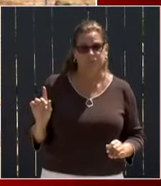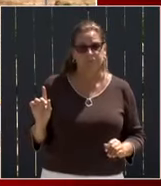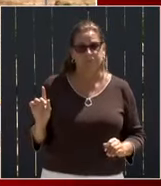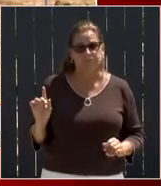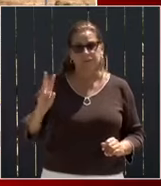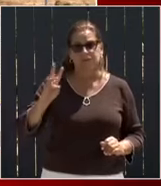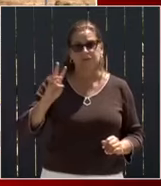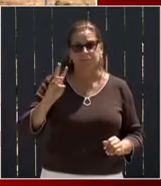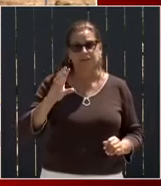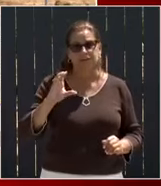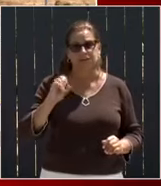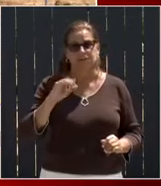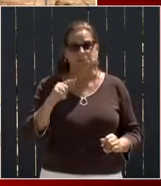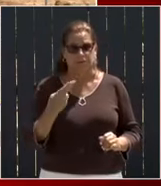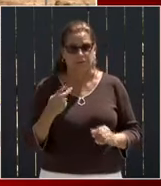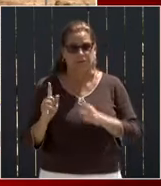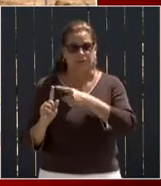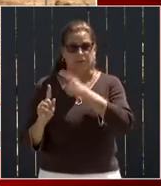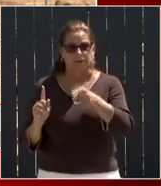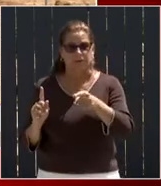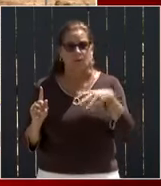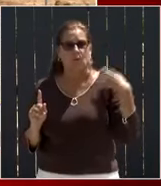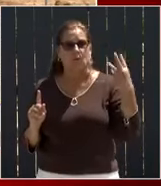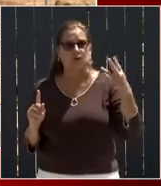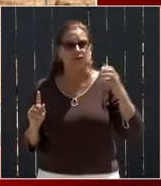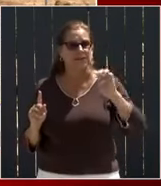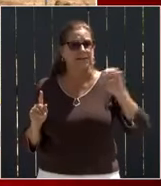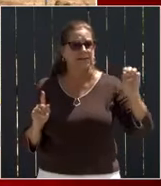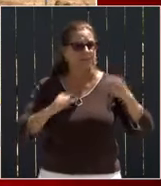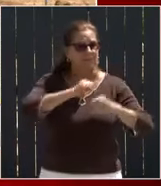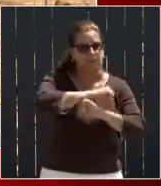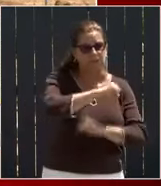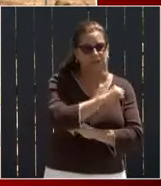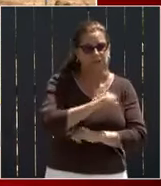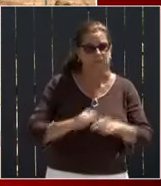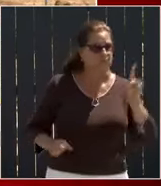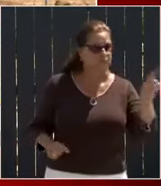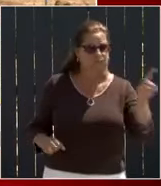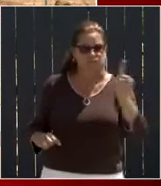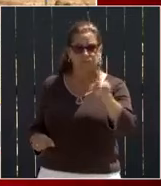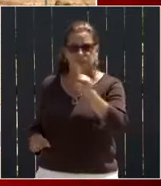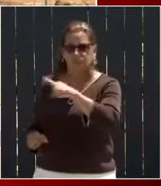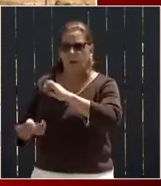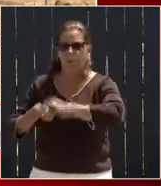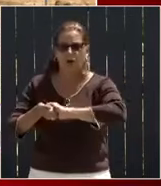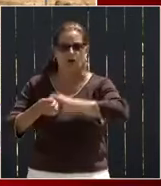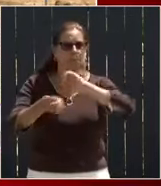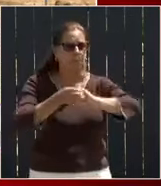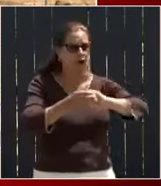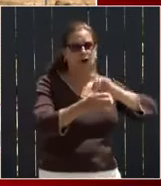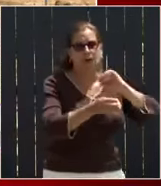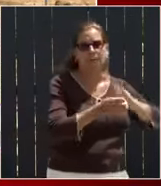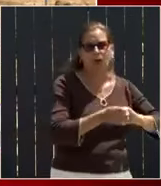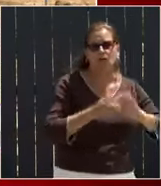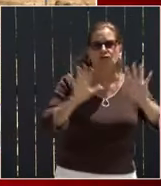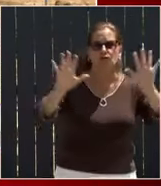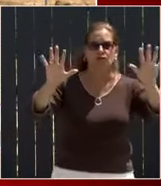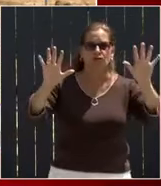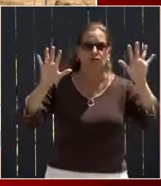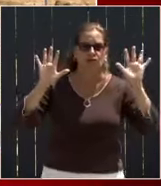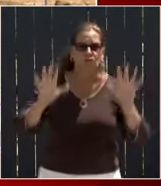the Washington East Foundation have been incredible partners throughout this long process, as we've all indicated, and we're excited to finally see